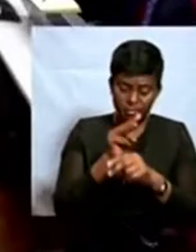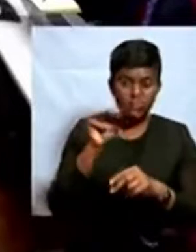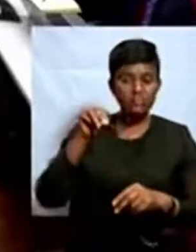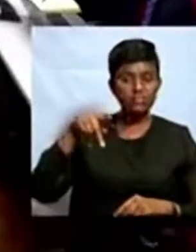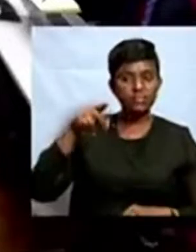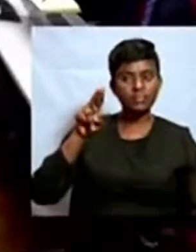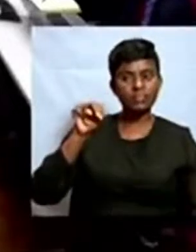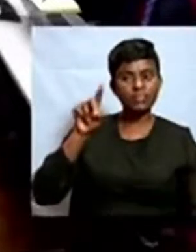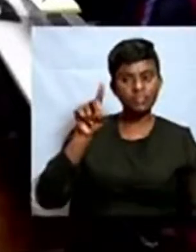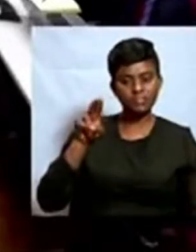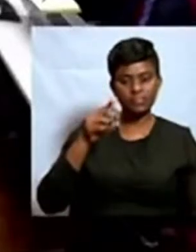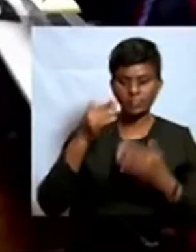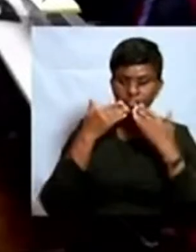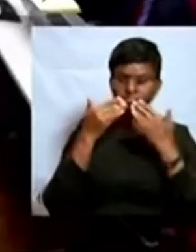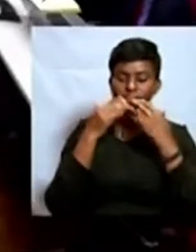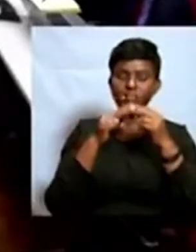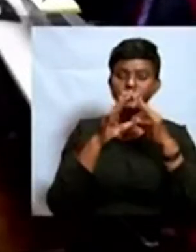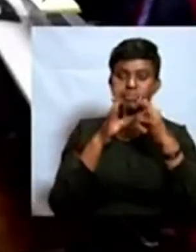very much, Chair, and